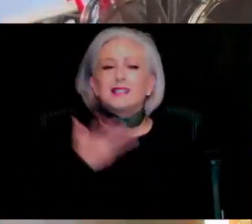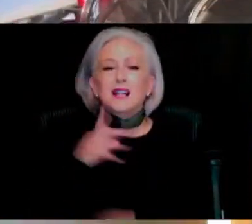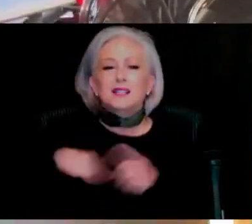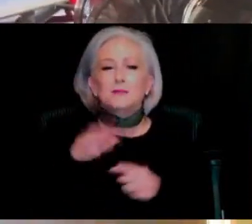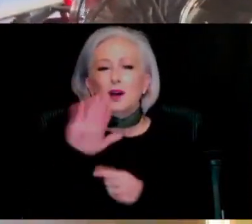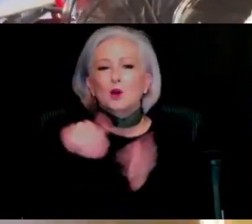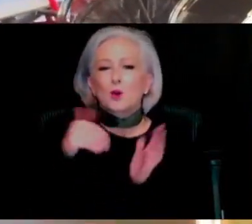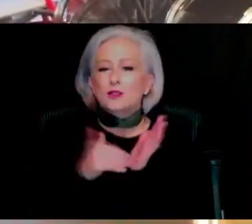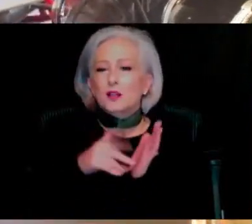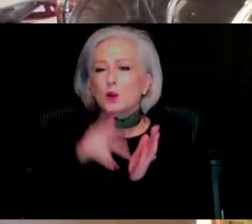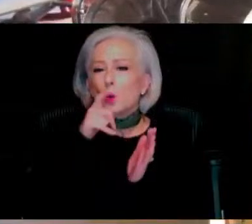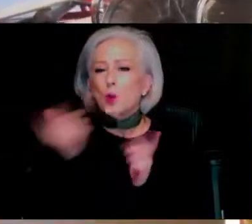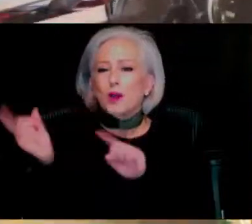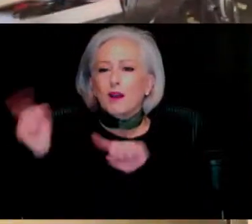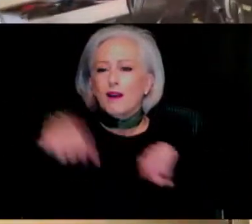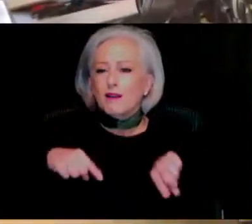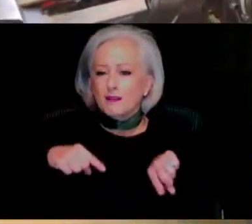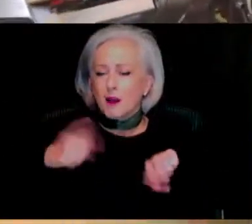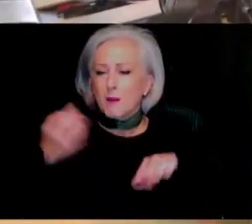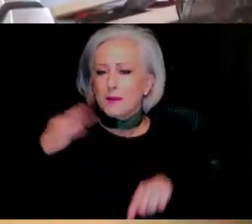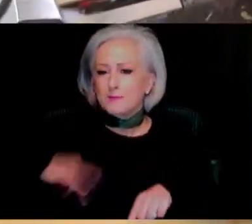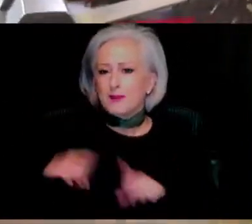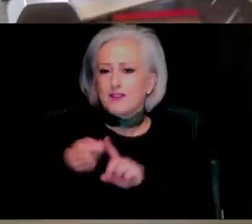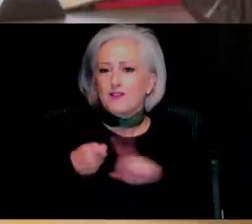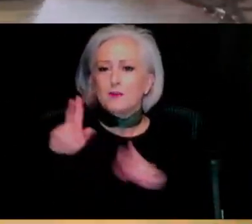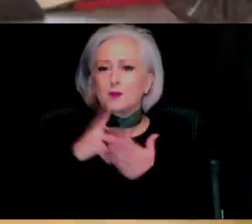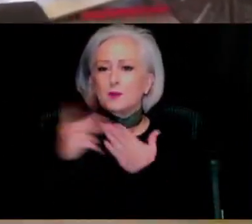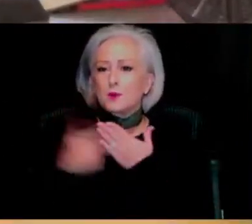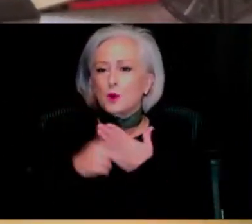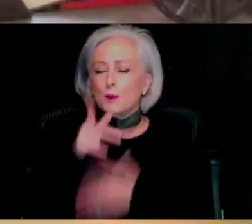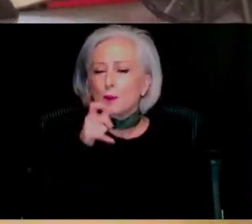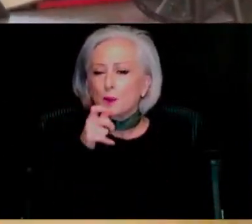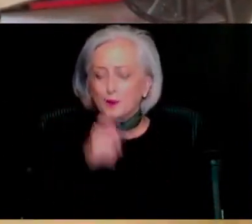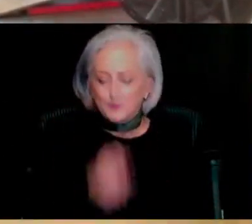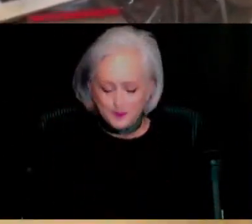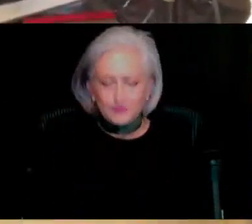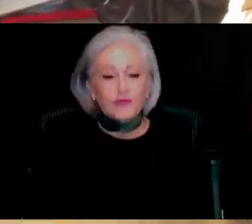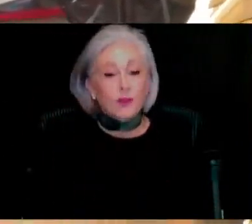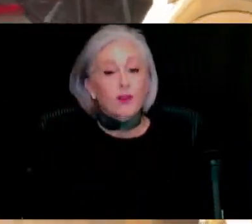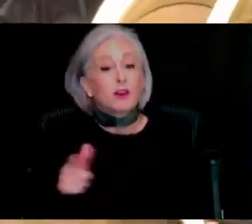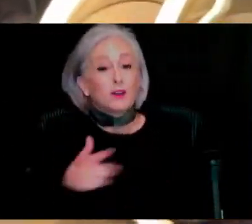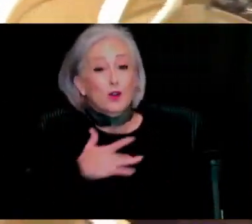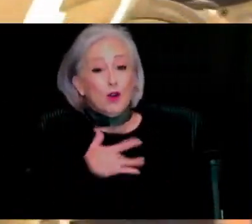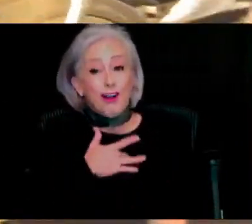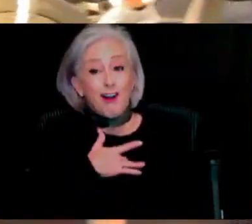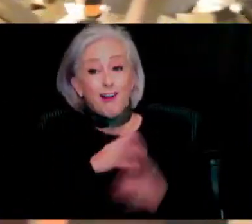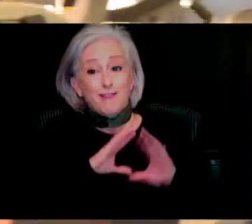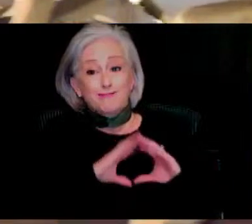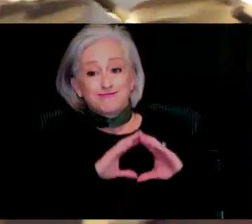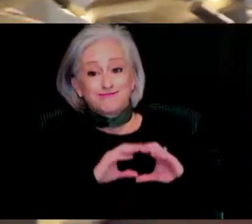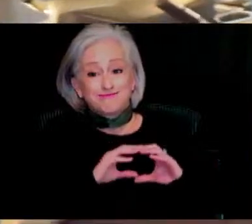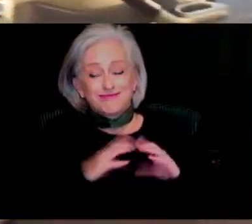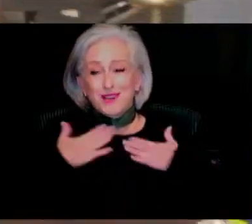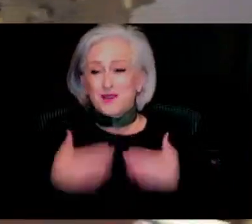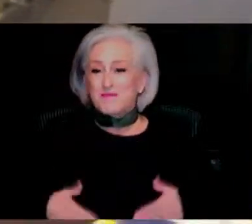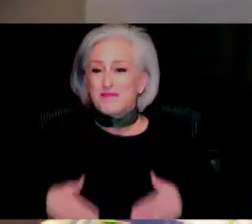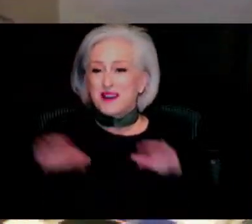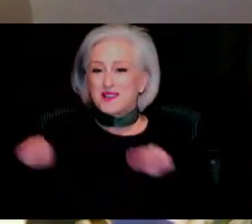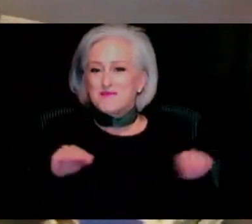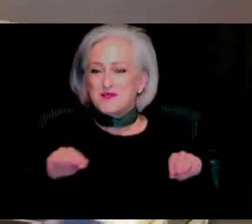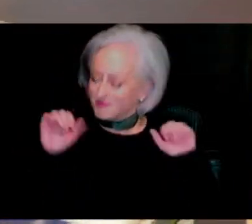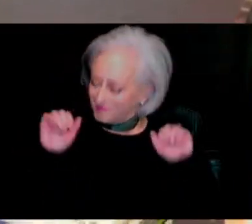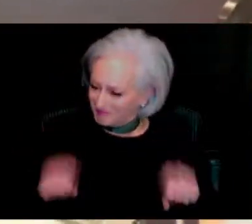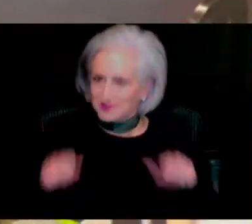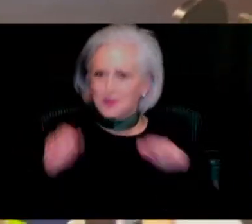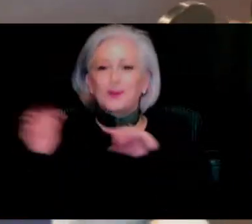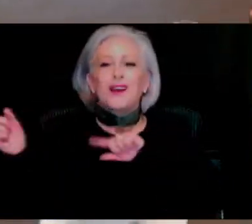in here and benefit from the programs here. As long as you have a heartbeat and you can move your body, you can come into this facility. And